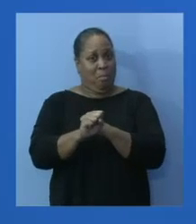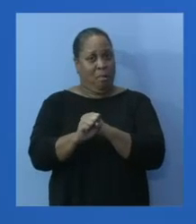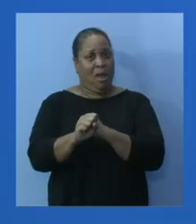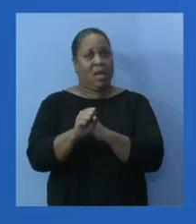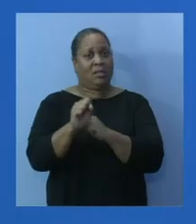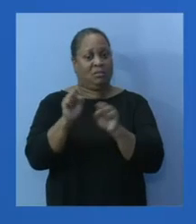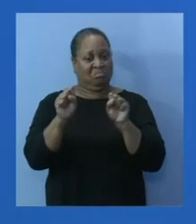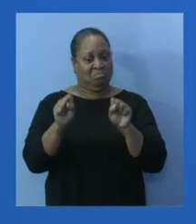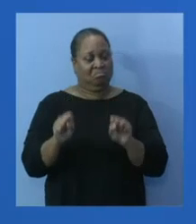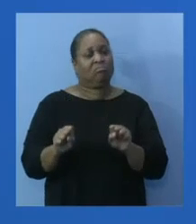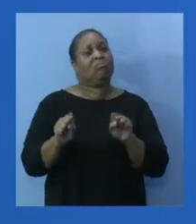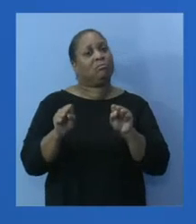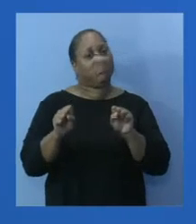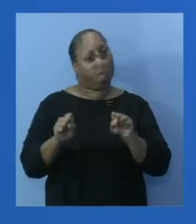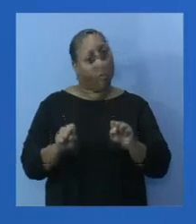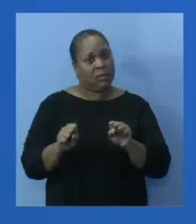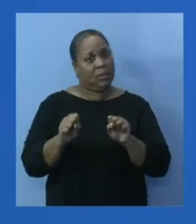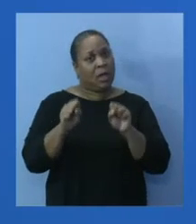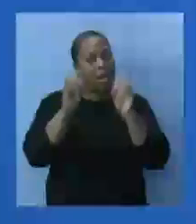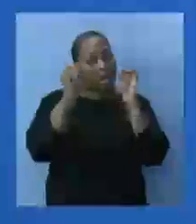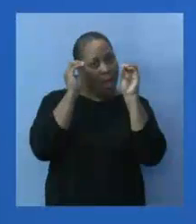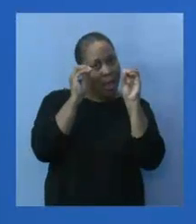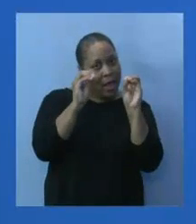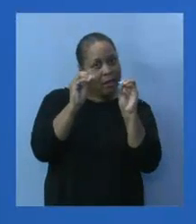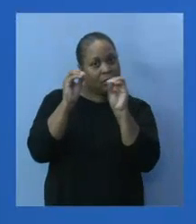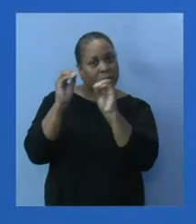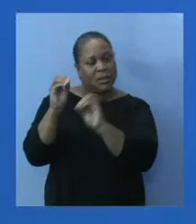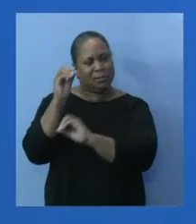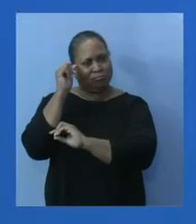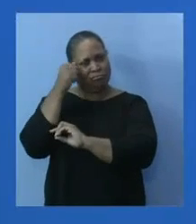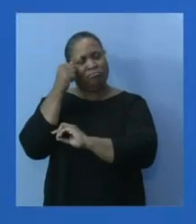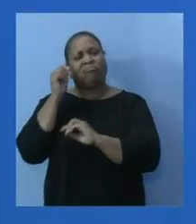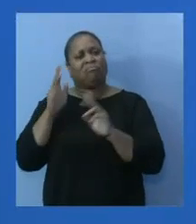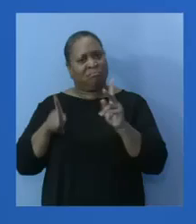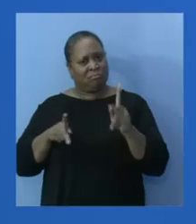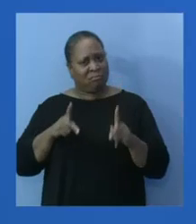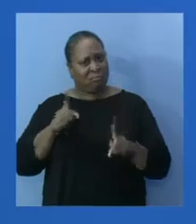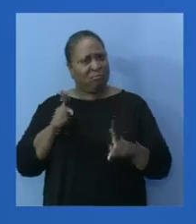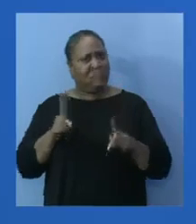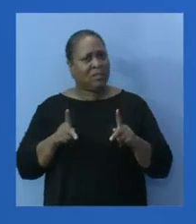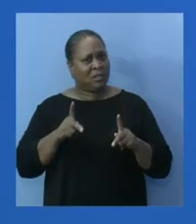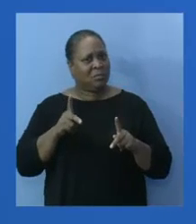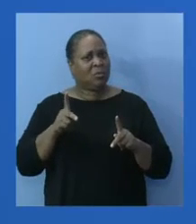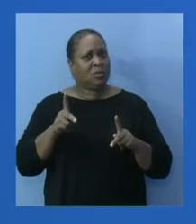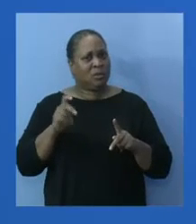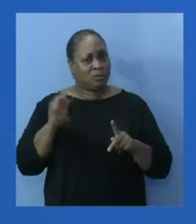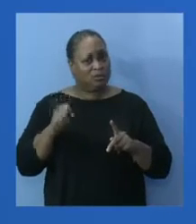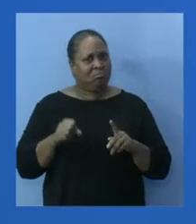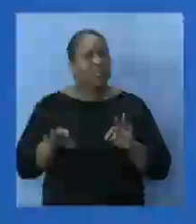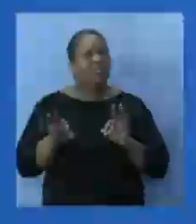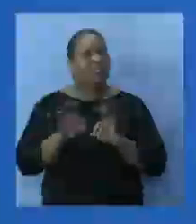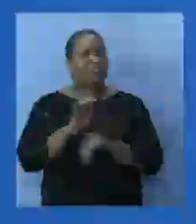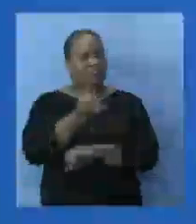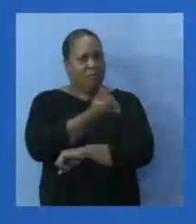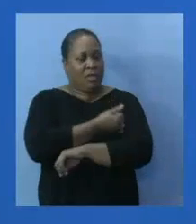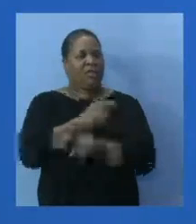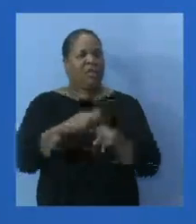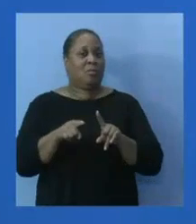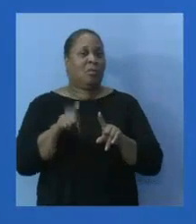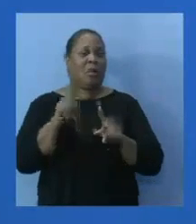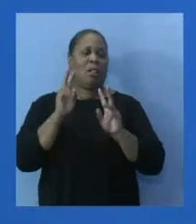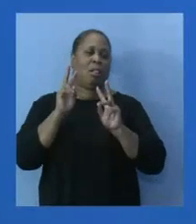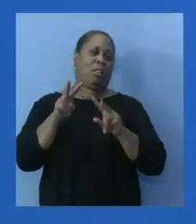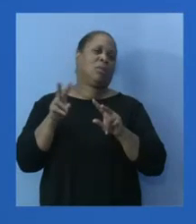the ability to educate people and remind persons of not only the importance of vaccination, but to look at the